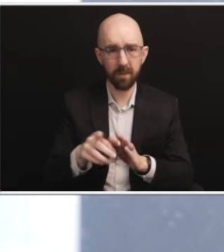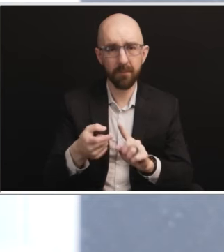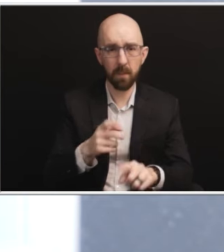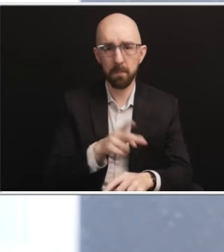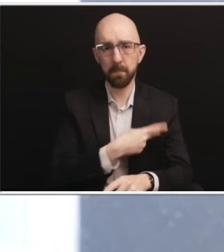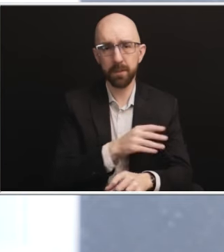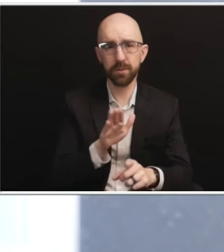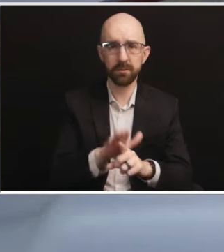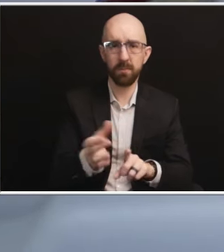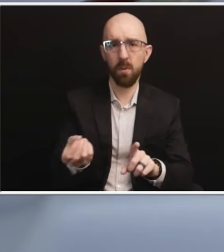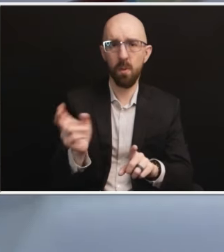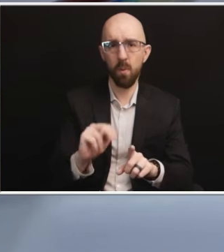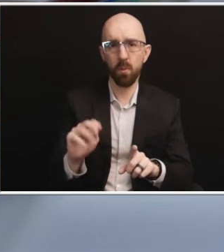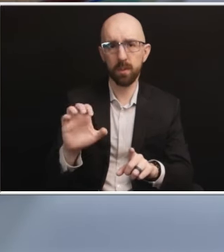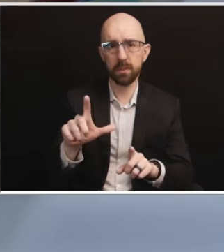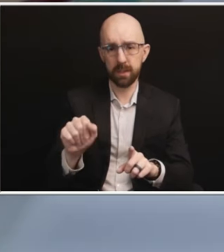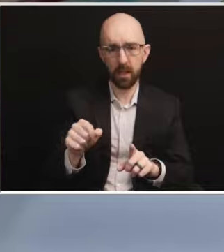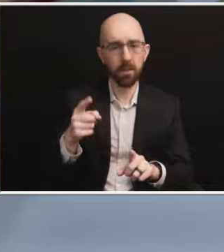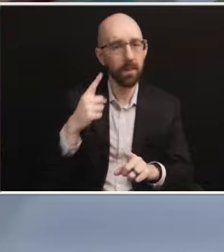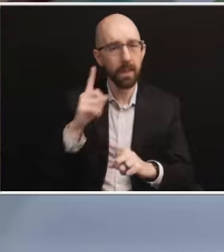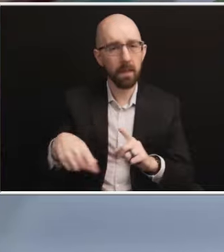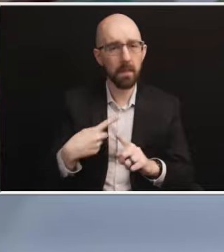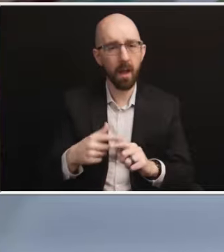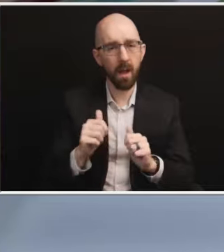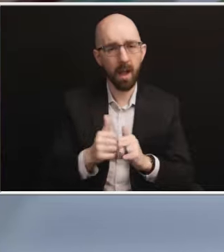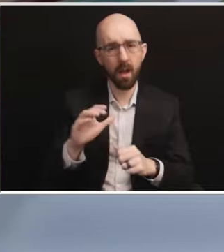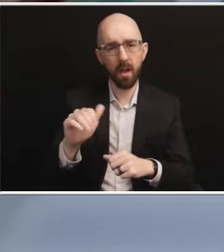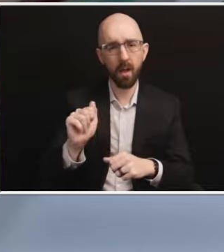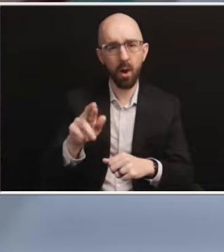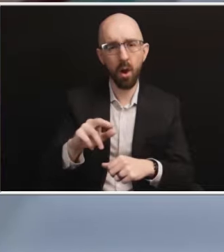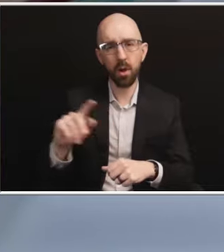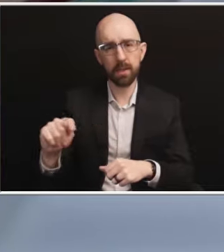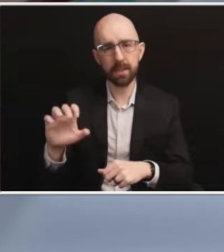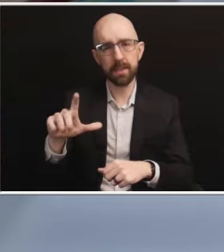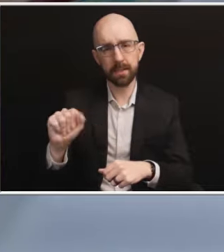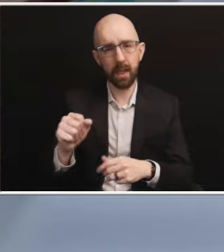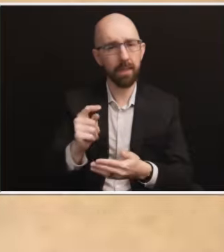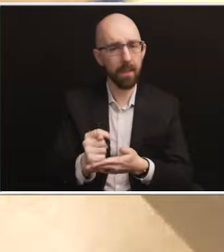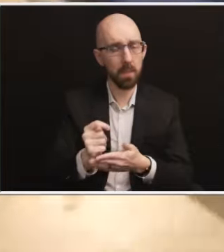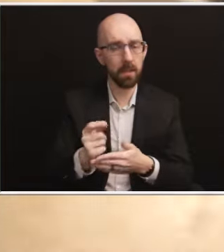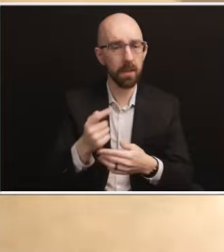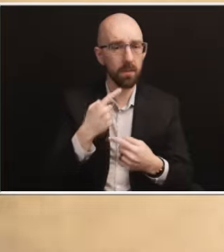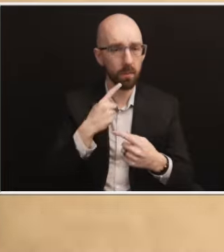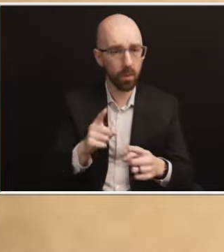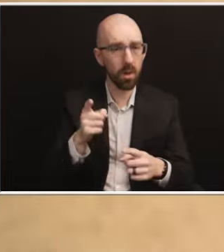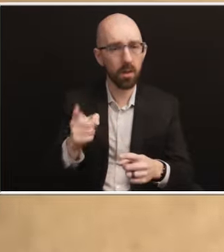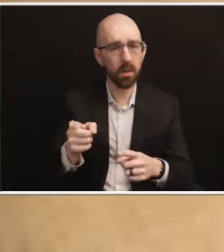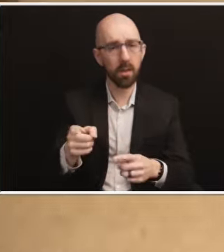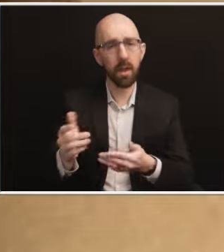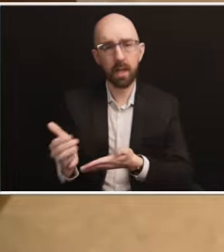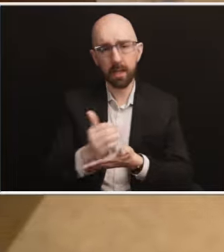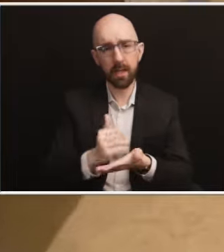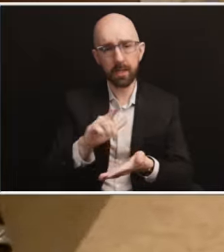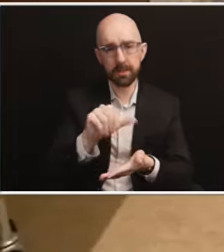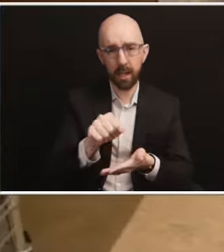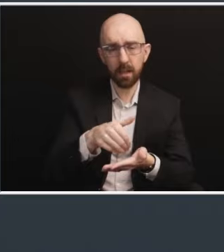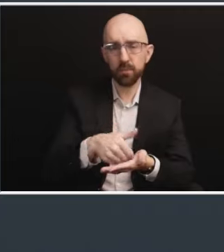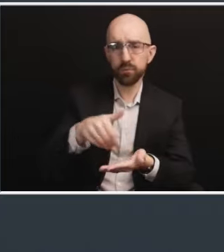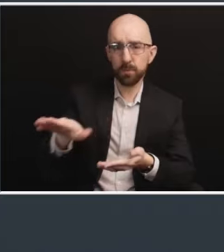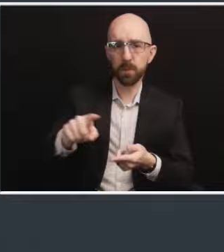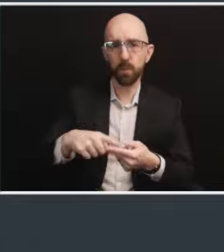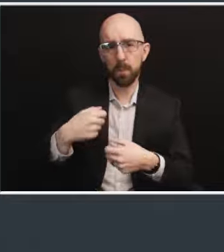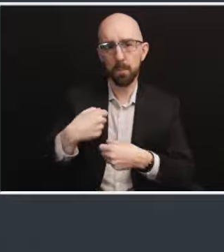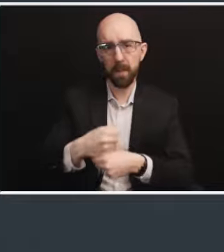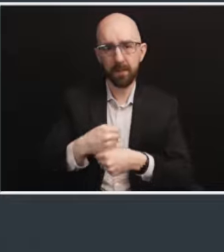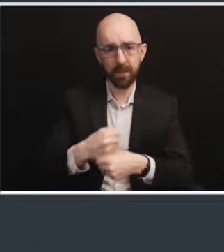And so when you think about the way CAR T-cell therapy currently works is you're collecting a patient's cells, you're shipping it to the manufacturer who then